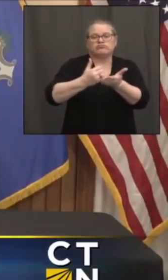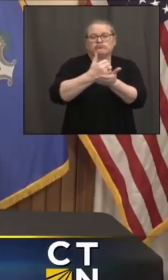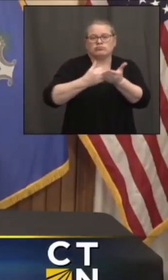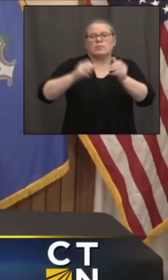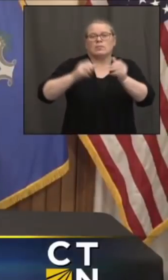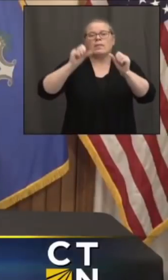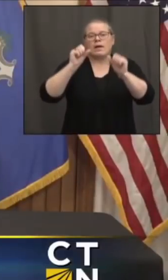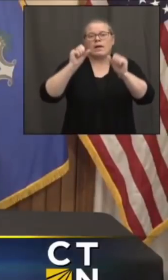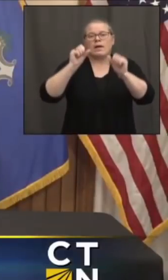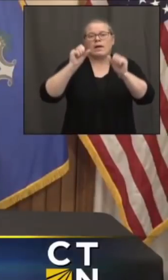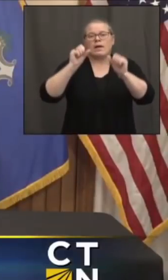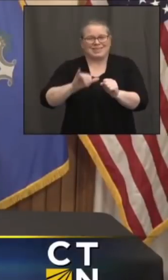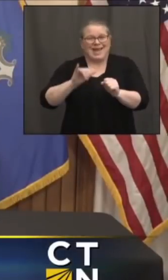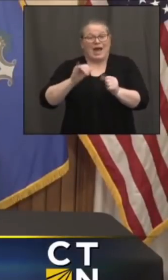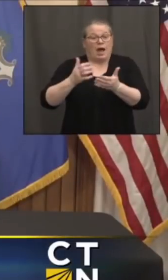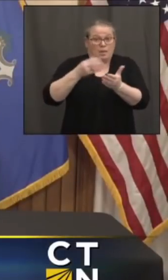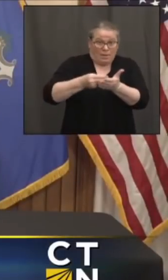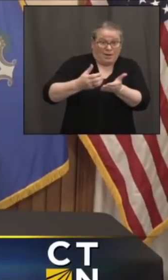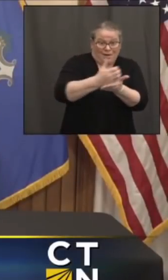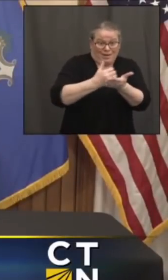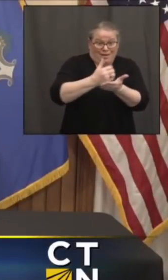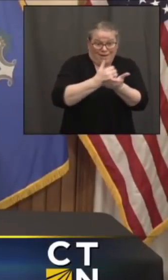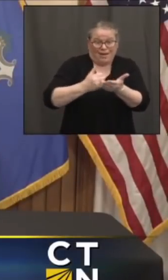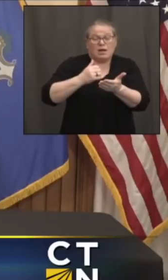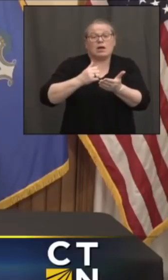Great, thank you.